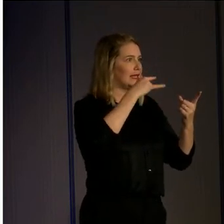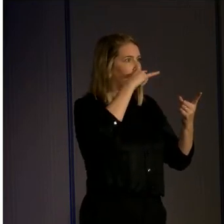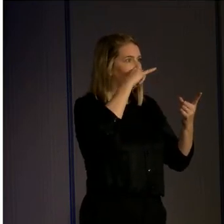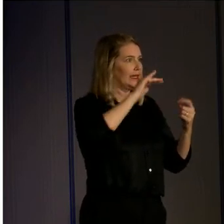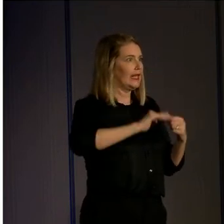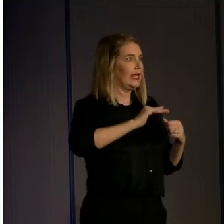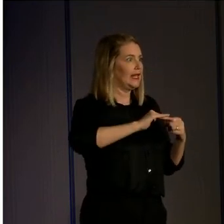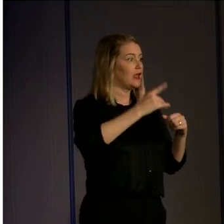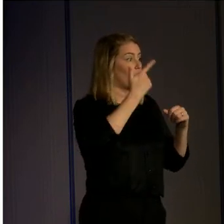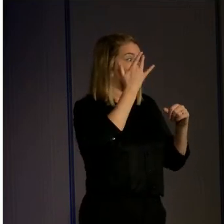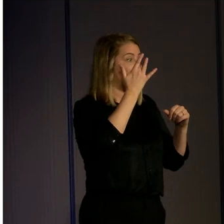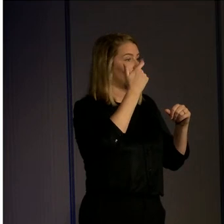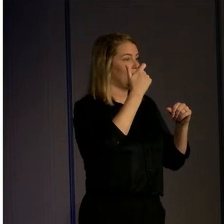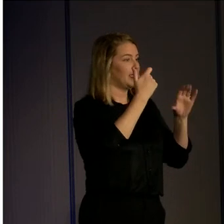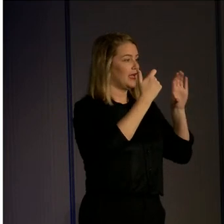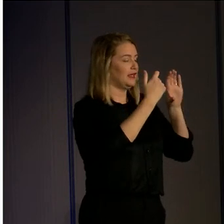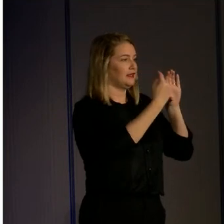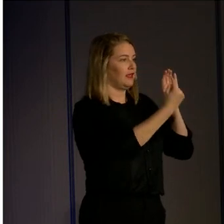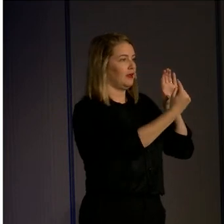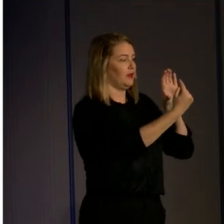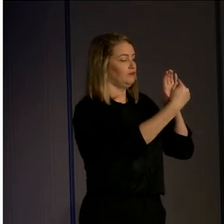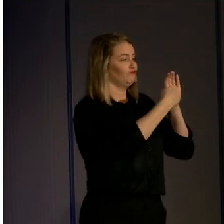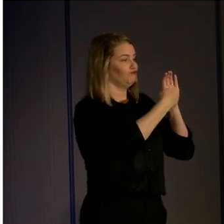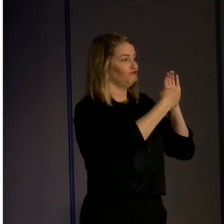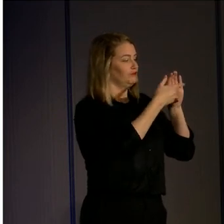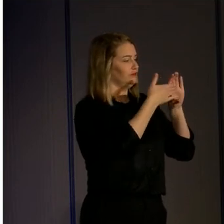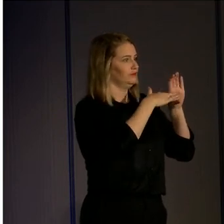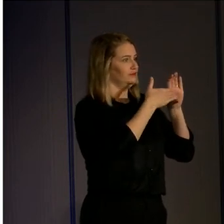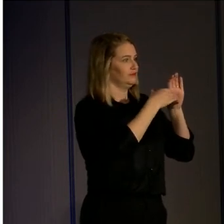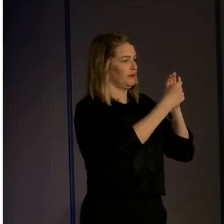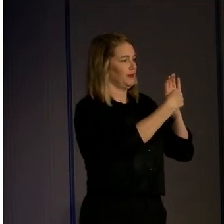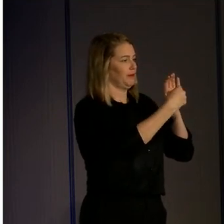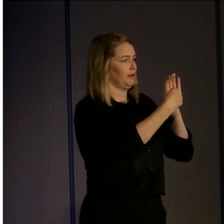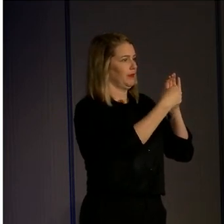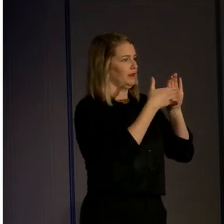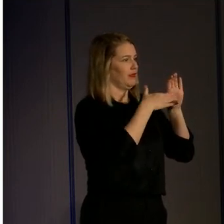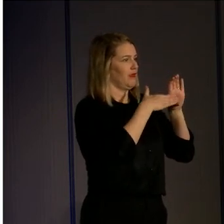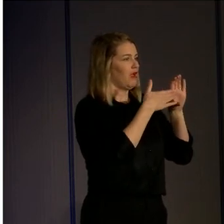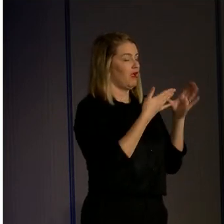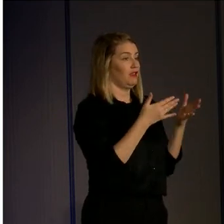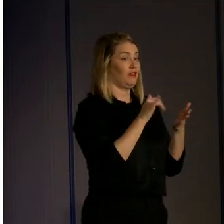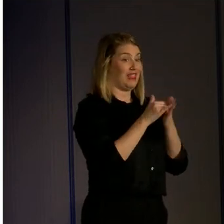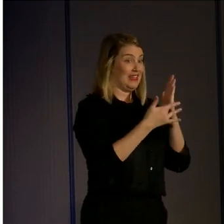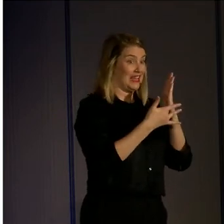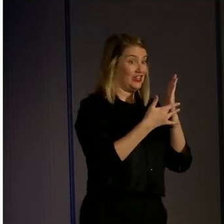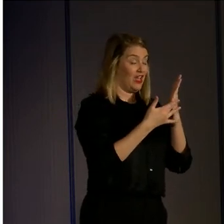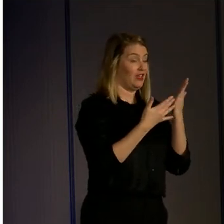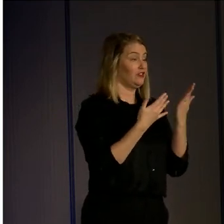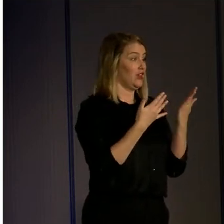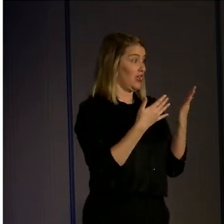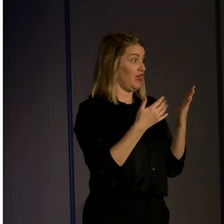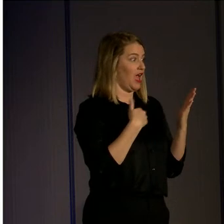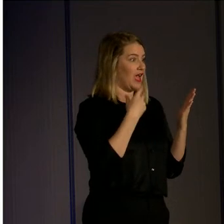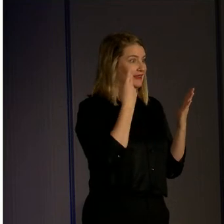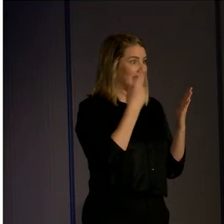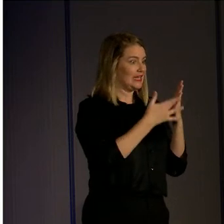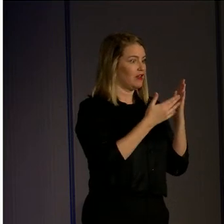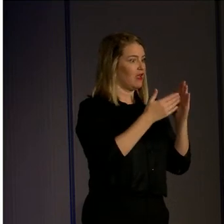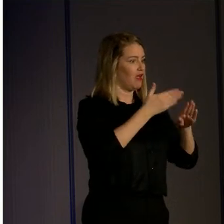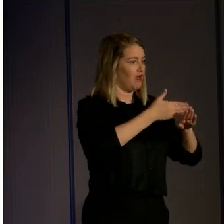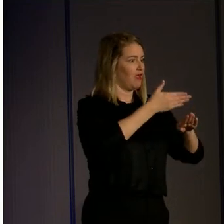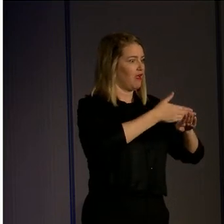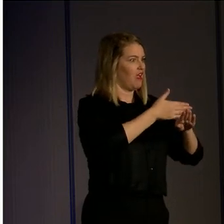retina. So I kept watching this technology develop over the years. And what you're gonna see if you go to that Sony booth is